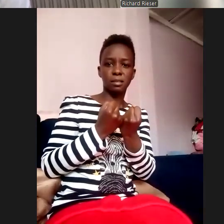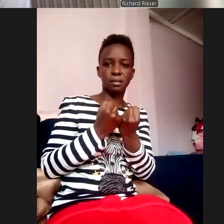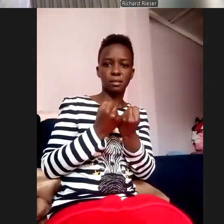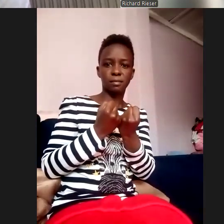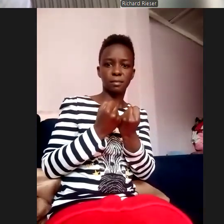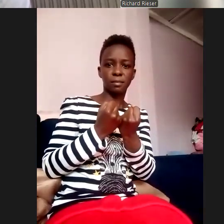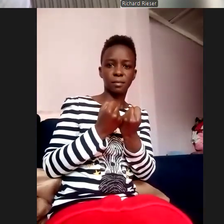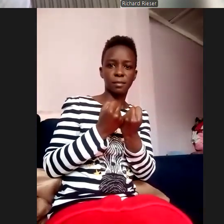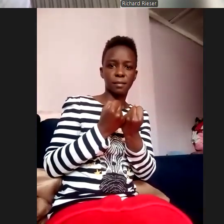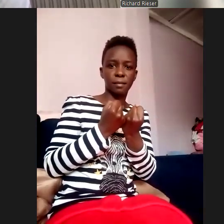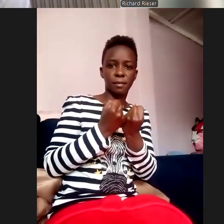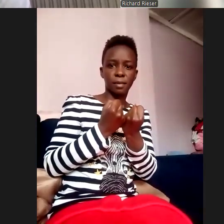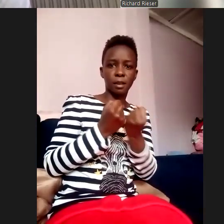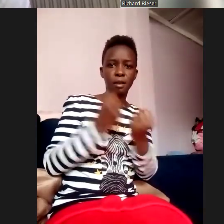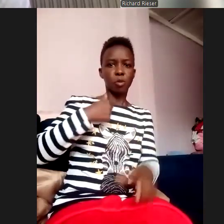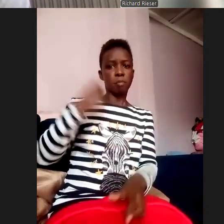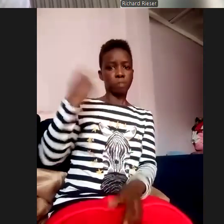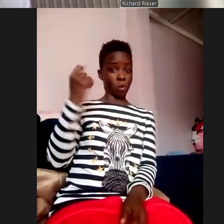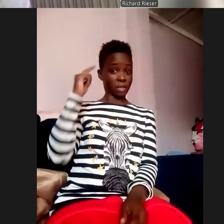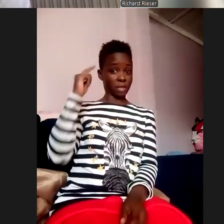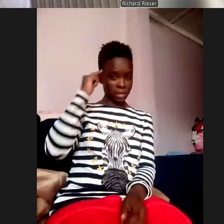facing from the society.